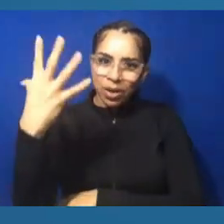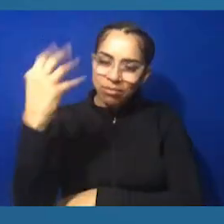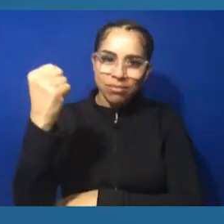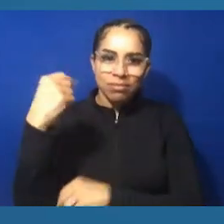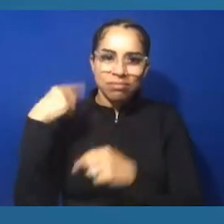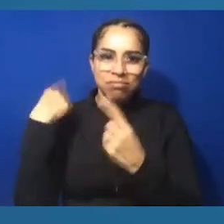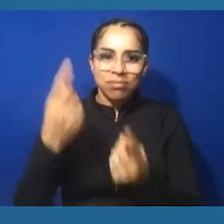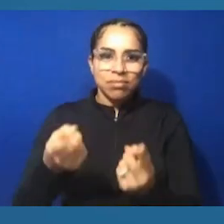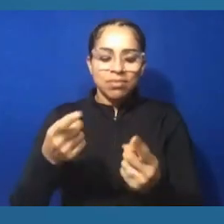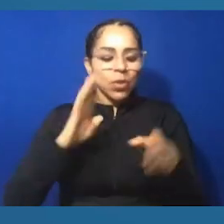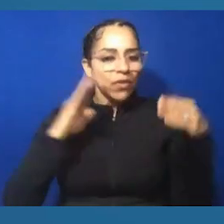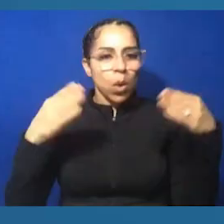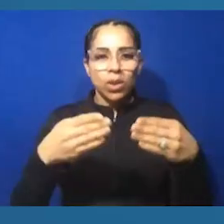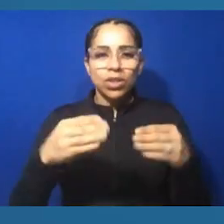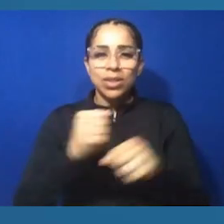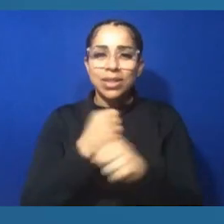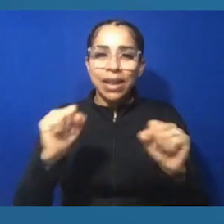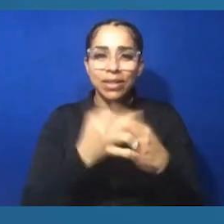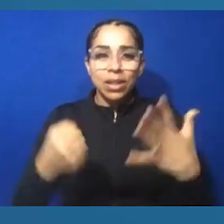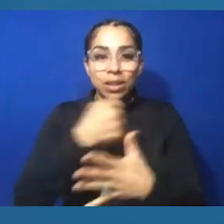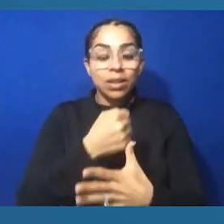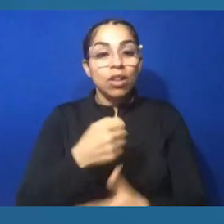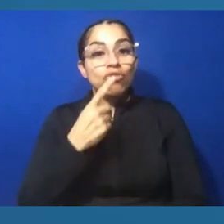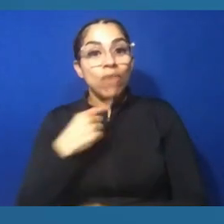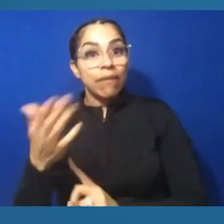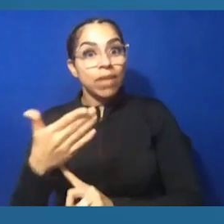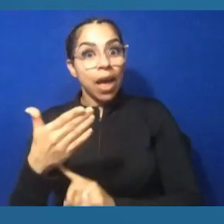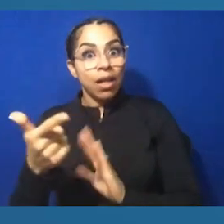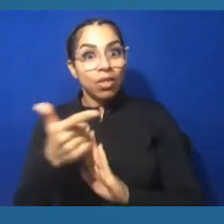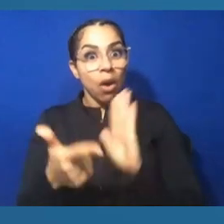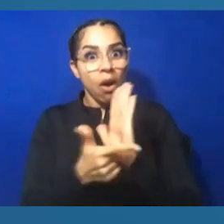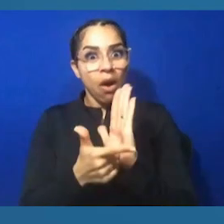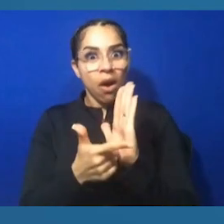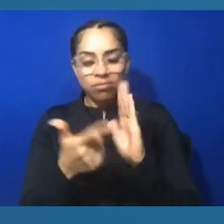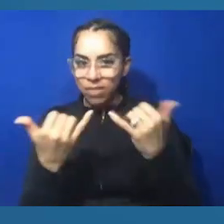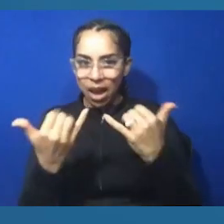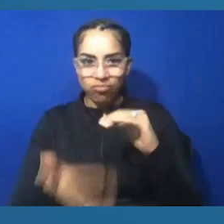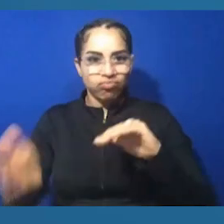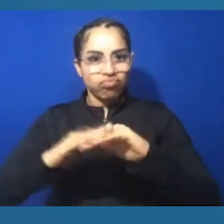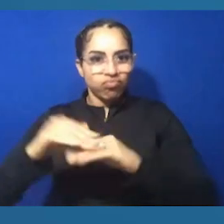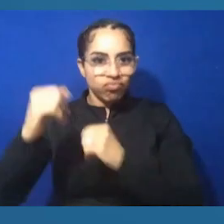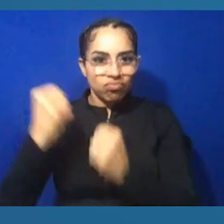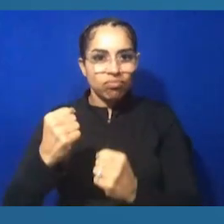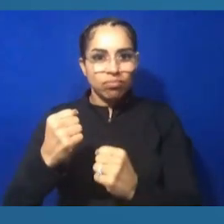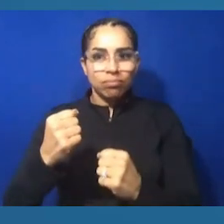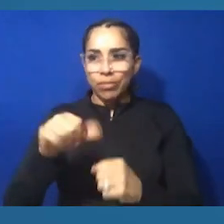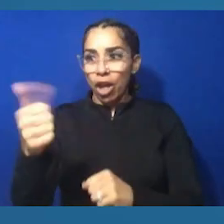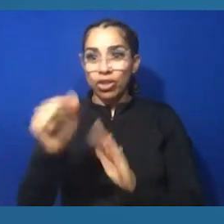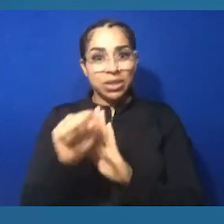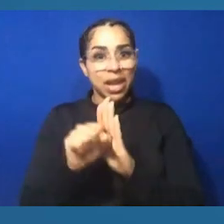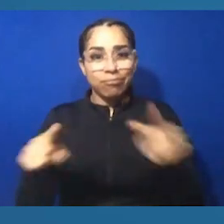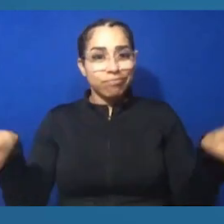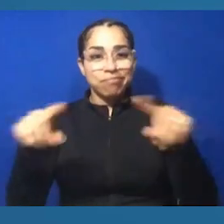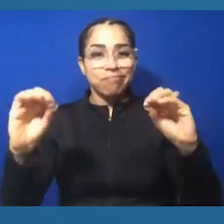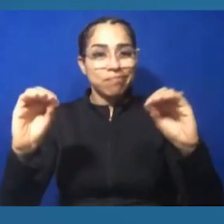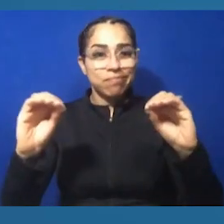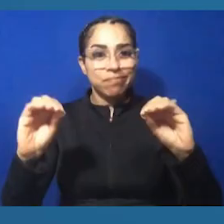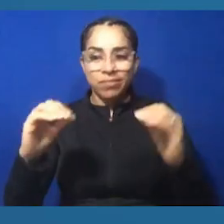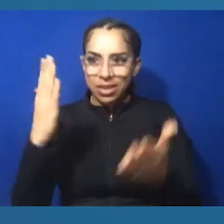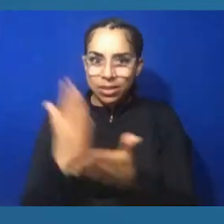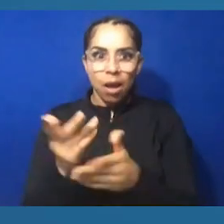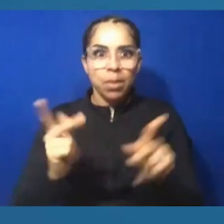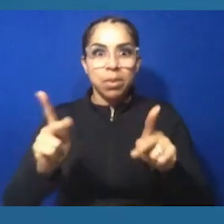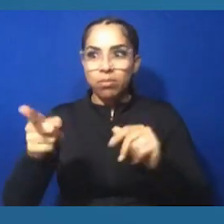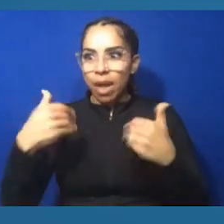We strengthened our red flag laws. No other state is doing what we're doing and stopping people from having access to guns who could do harm to